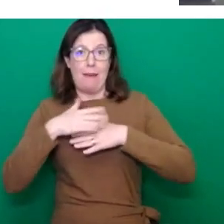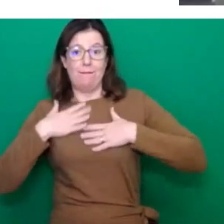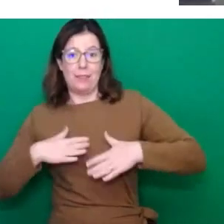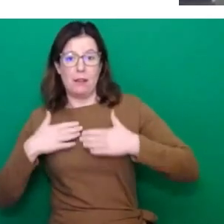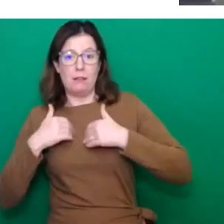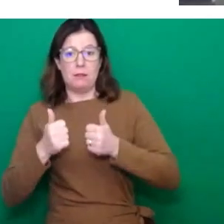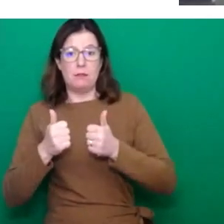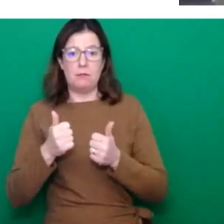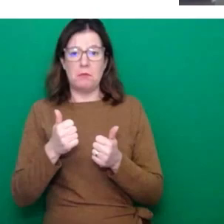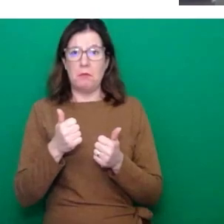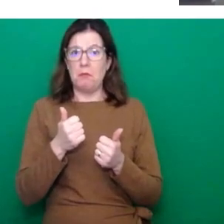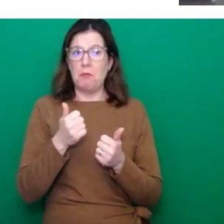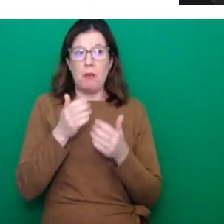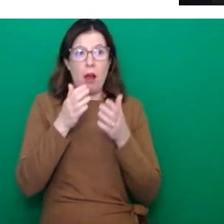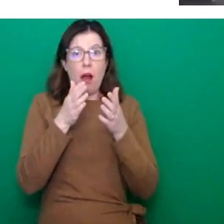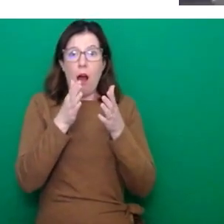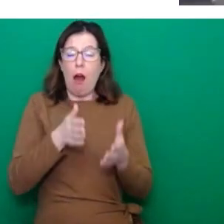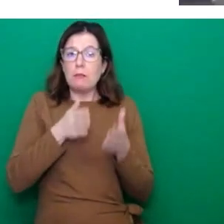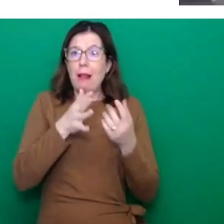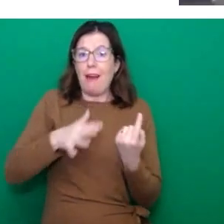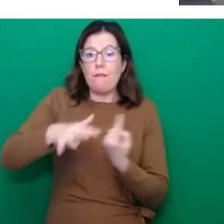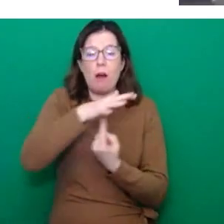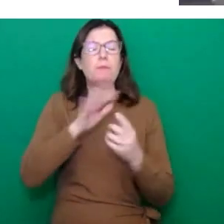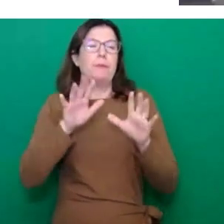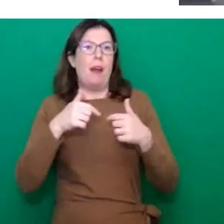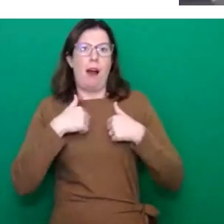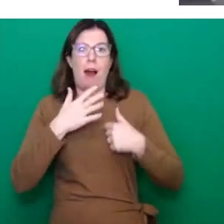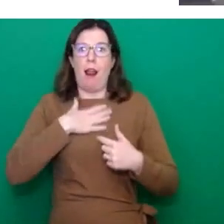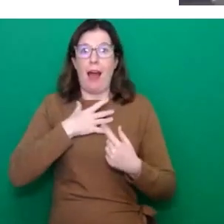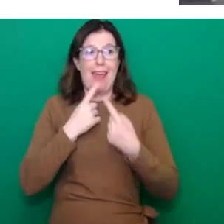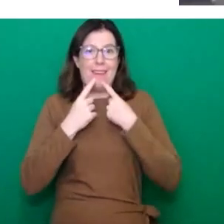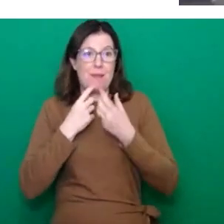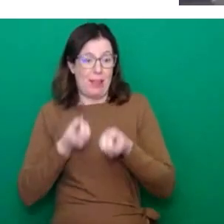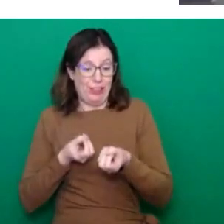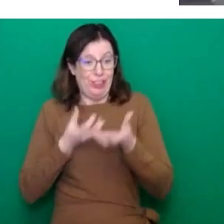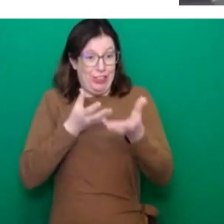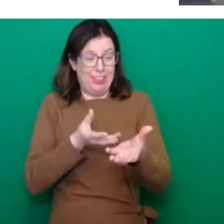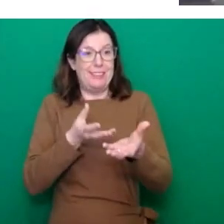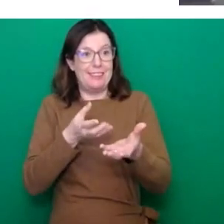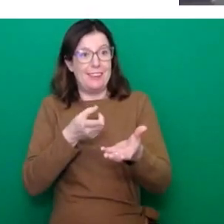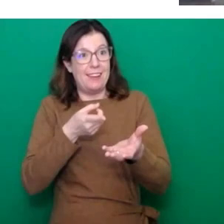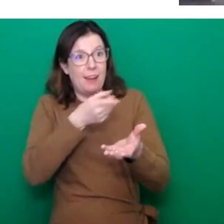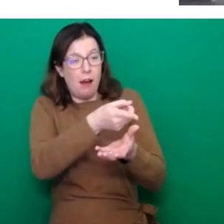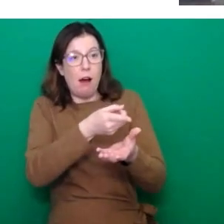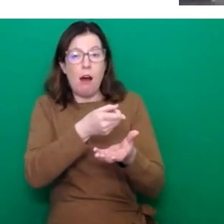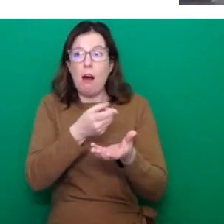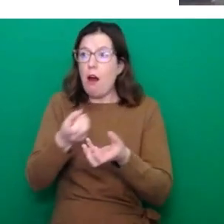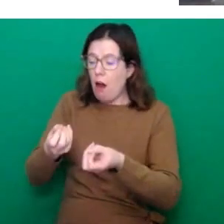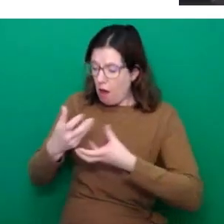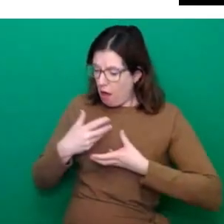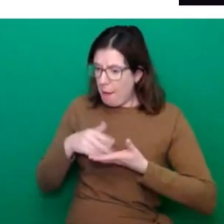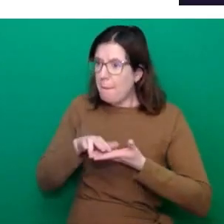young age in that hospital environment. I like giving people that information and knowing that giving them that kind of hope that they've got help and they've